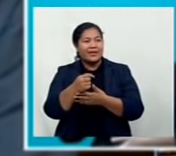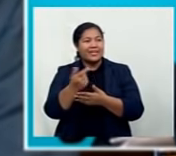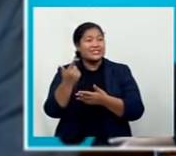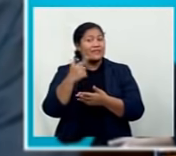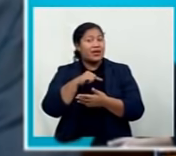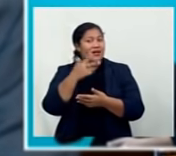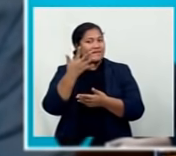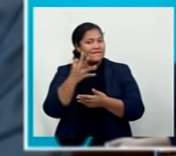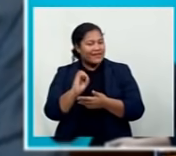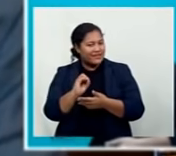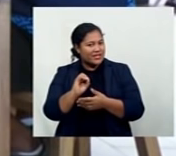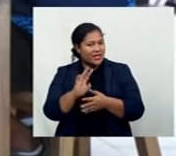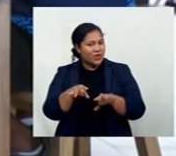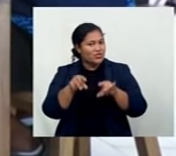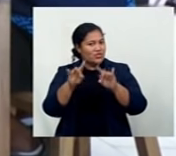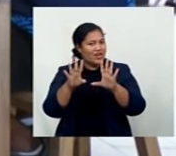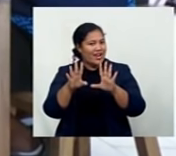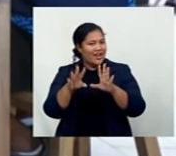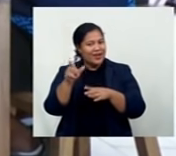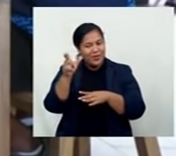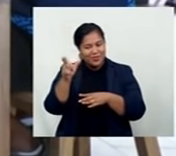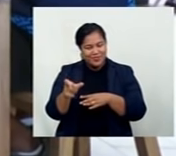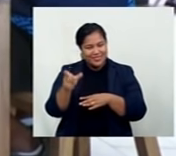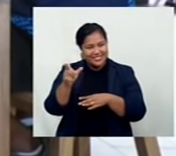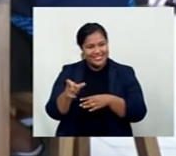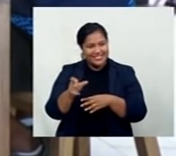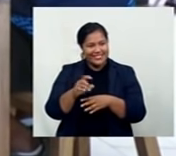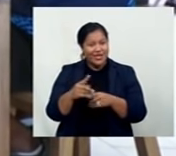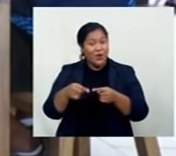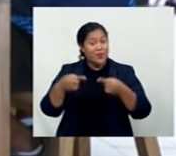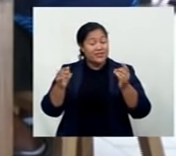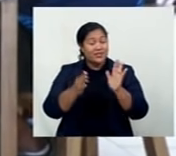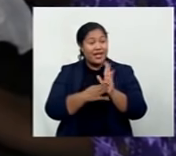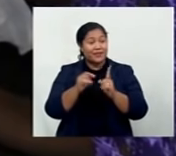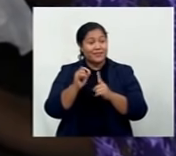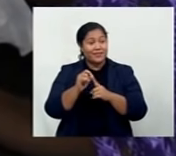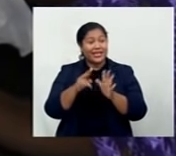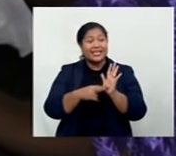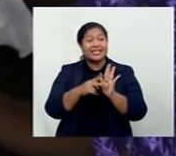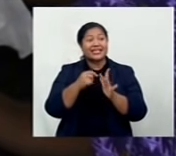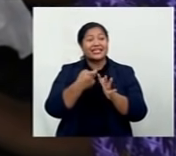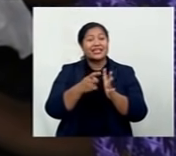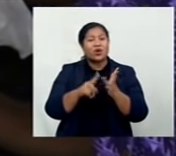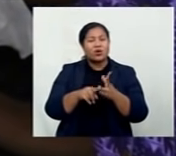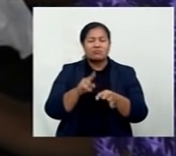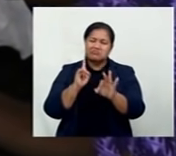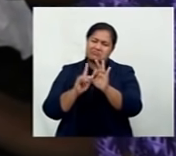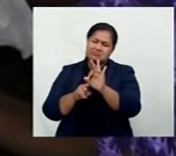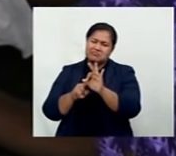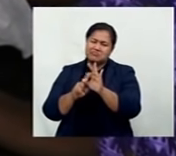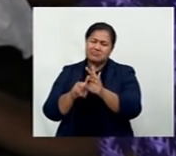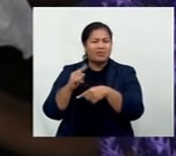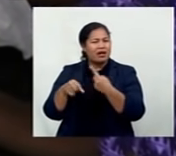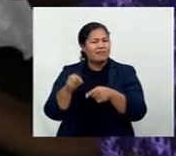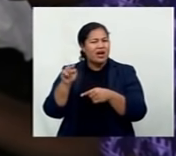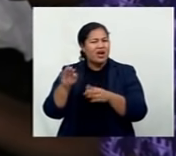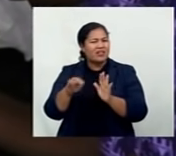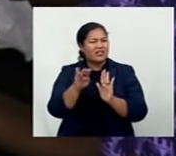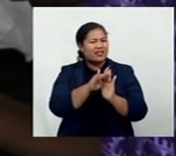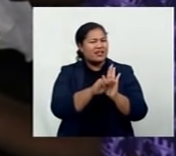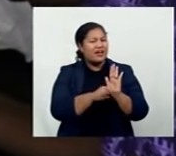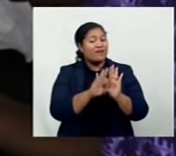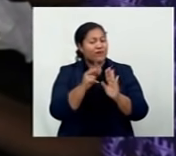750 Australian per person. Opposition MP Niko Nawaikula questioned the effectiveness of the scheme for